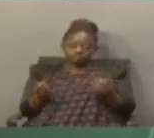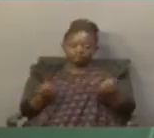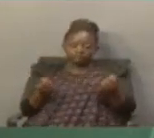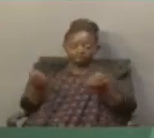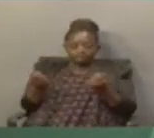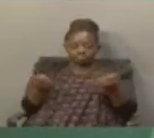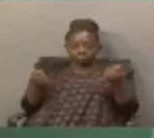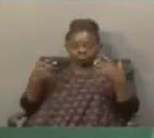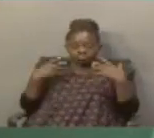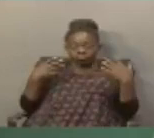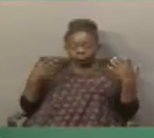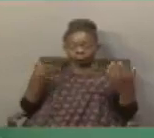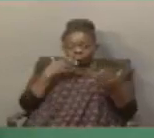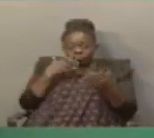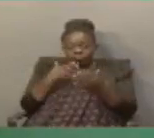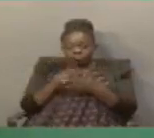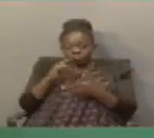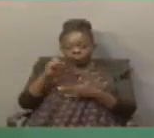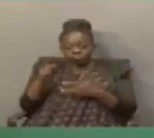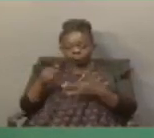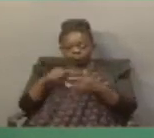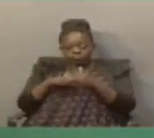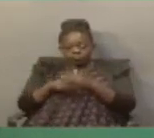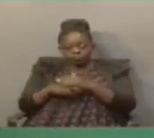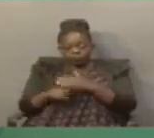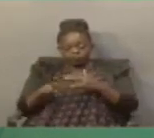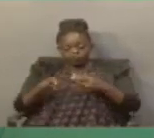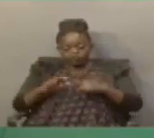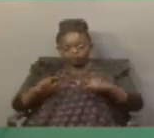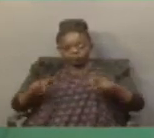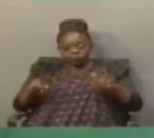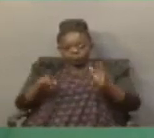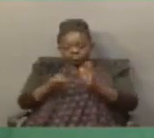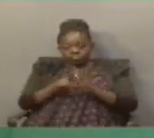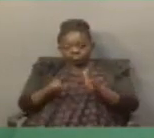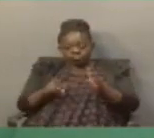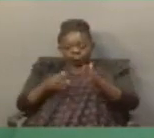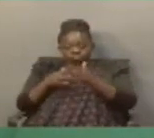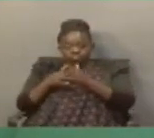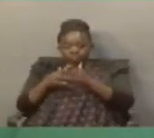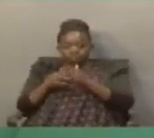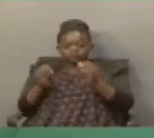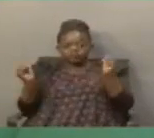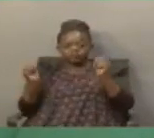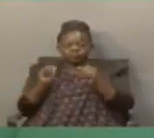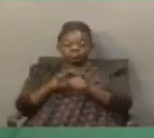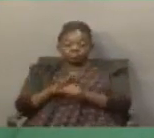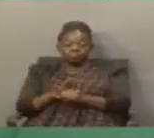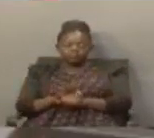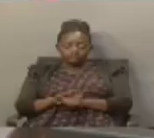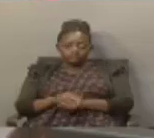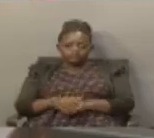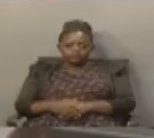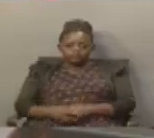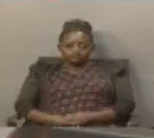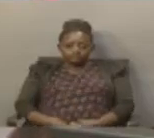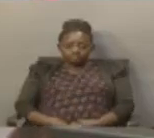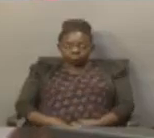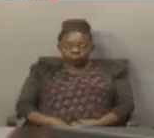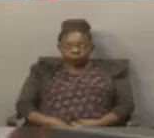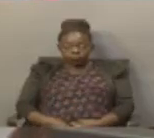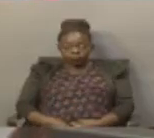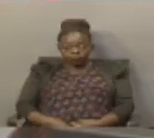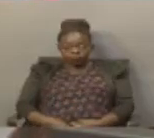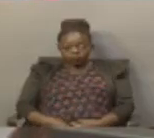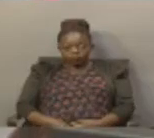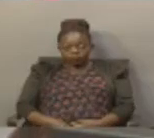ebyetisi by'ebyamaguzi byebyasoose okusala ensalo nga bwetegereza obukwakulizo bw'okwetangira ekirwadde kya COVID-19. On the side